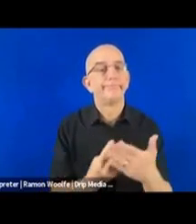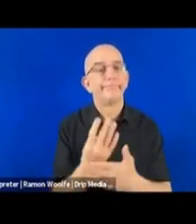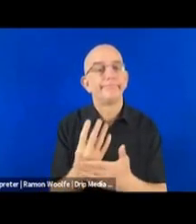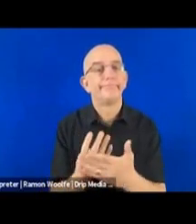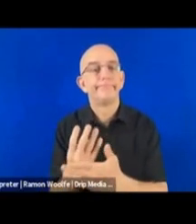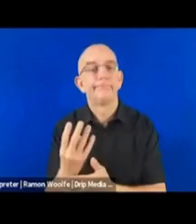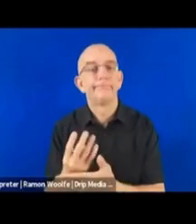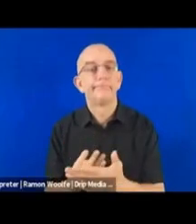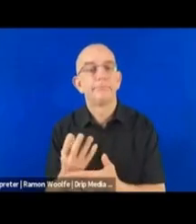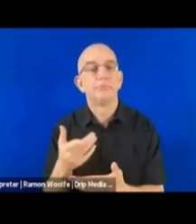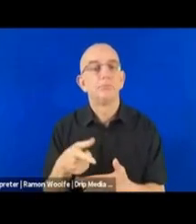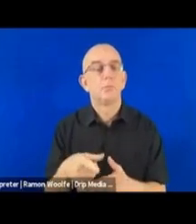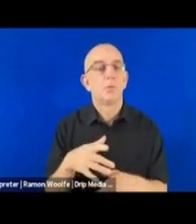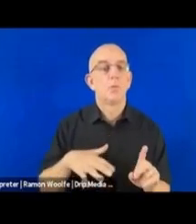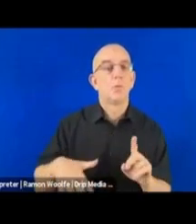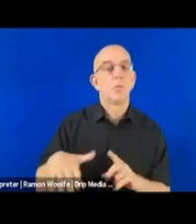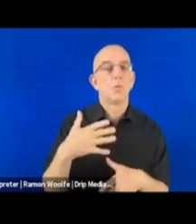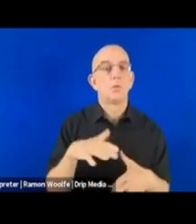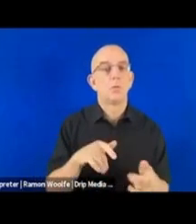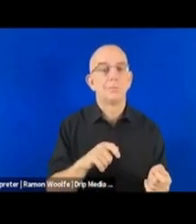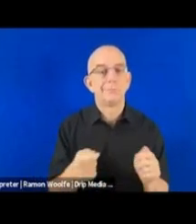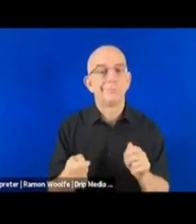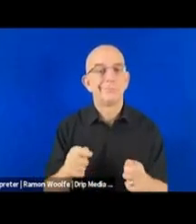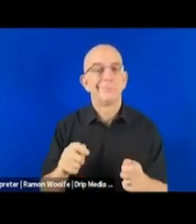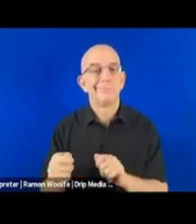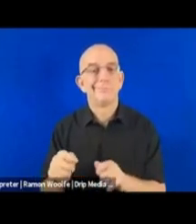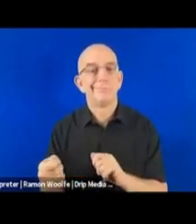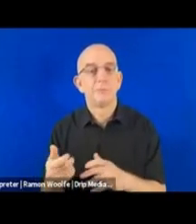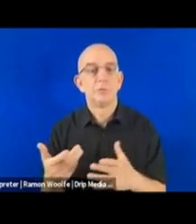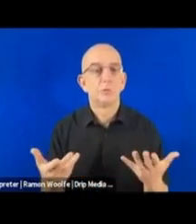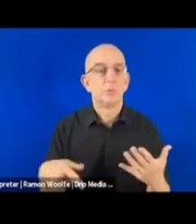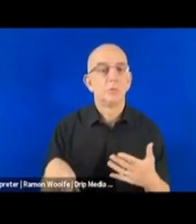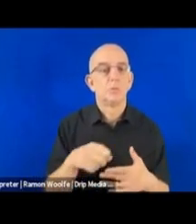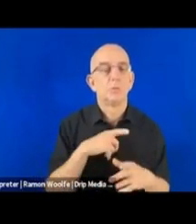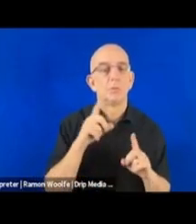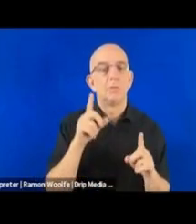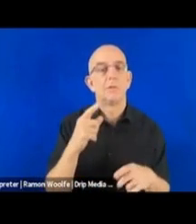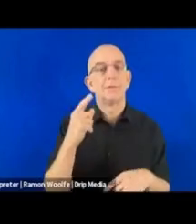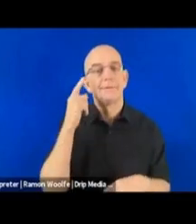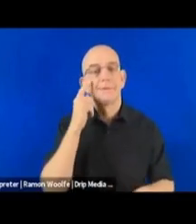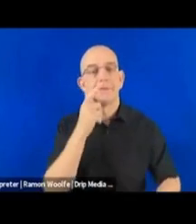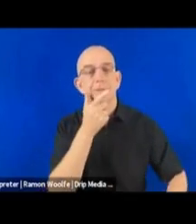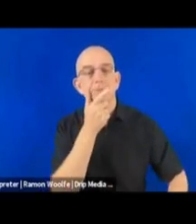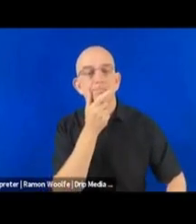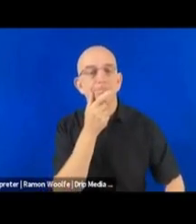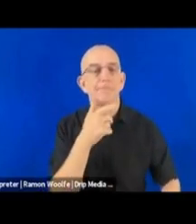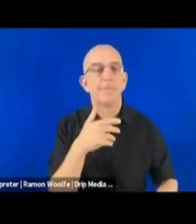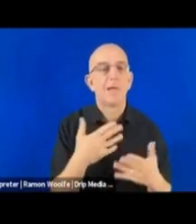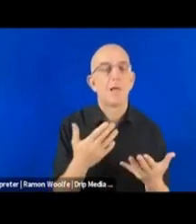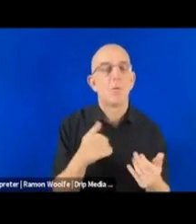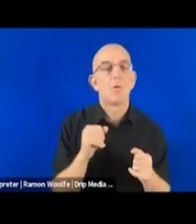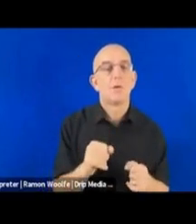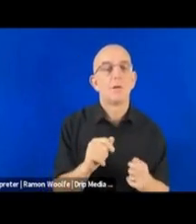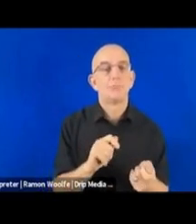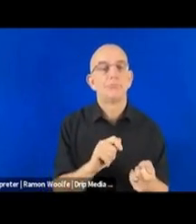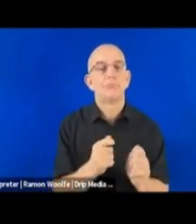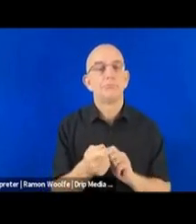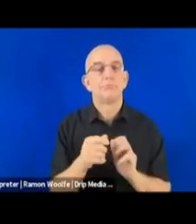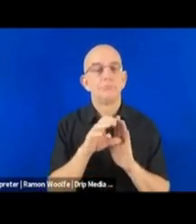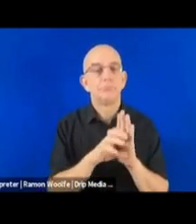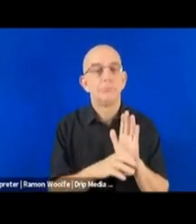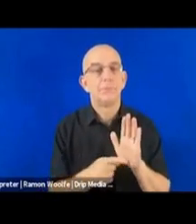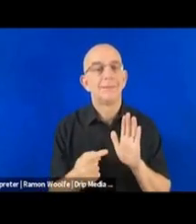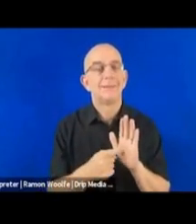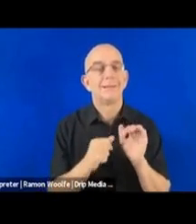and Development, while Moderator. So this is basically an institution in the country that helps in making